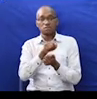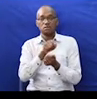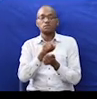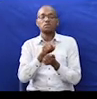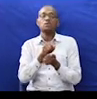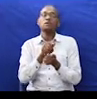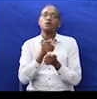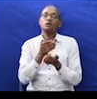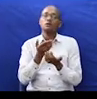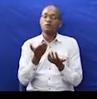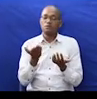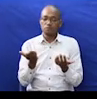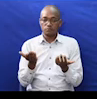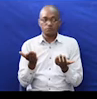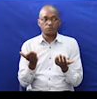of